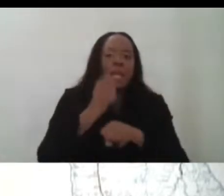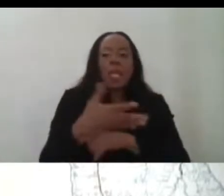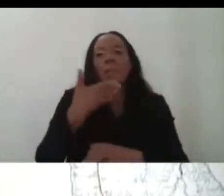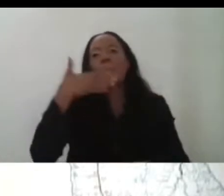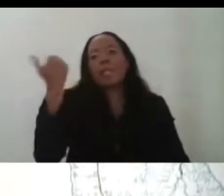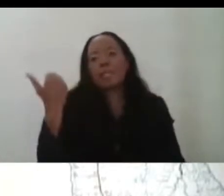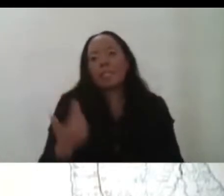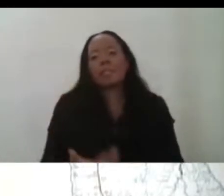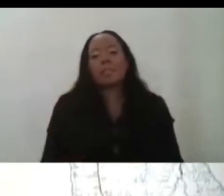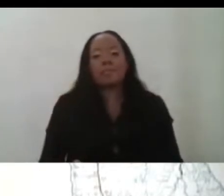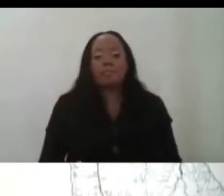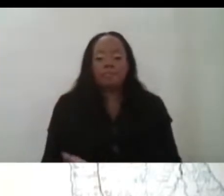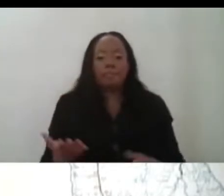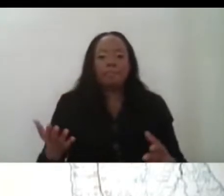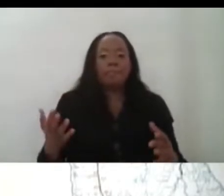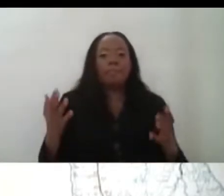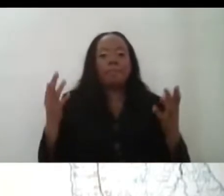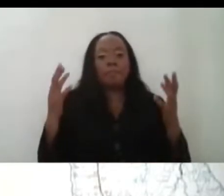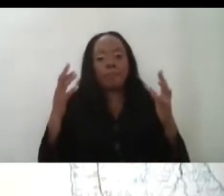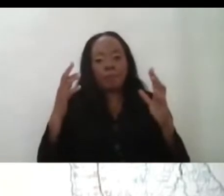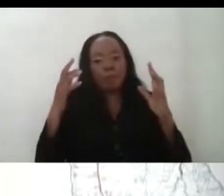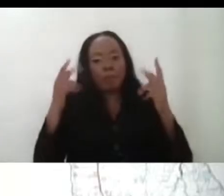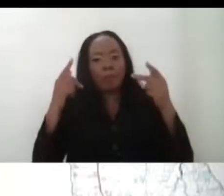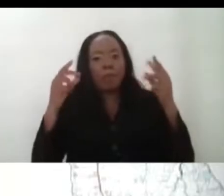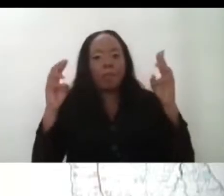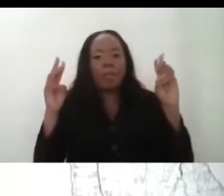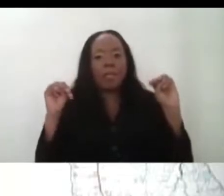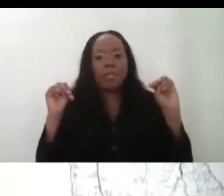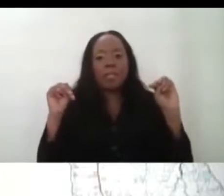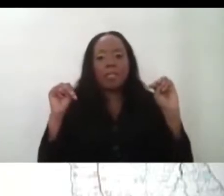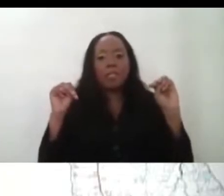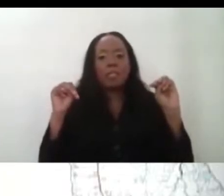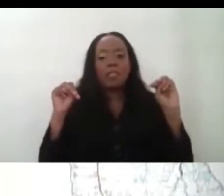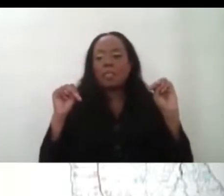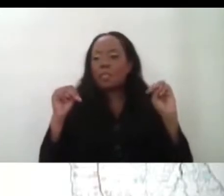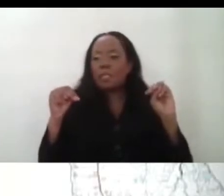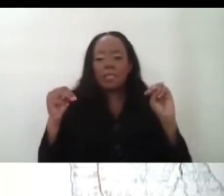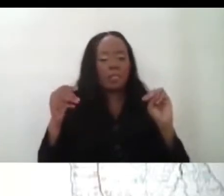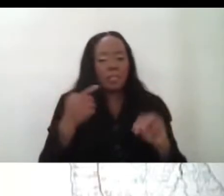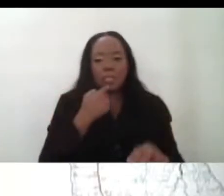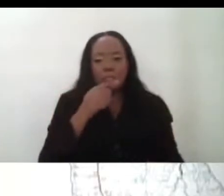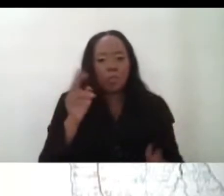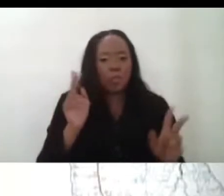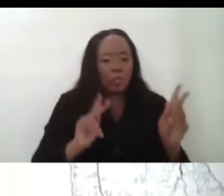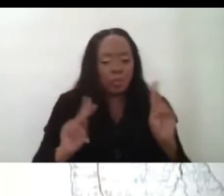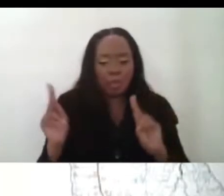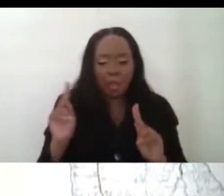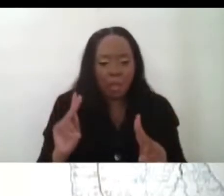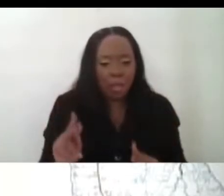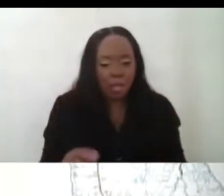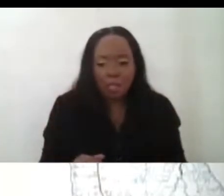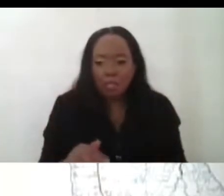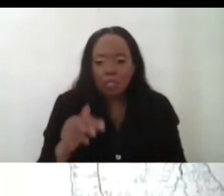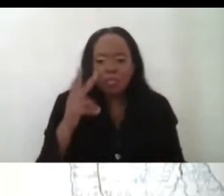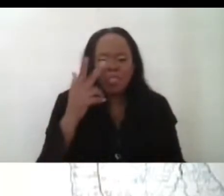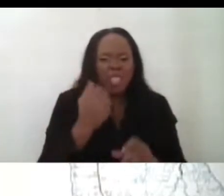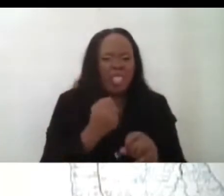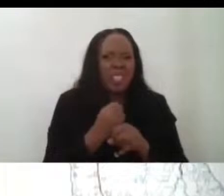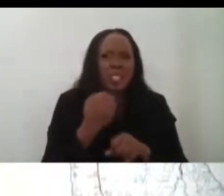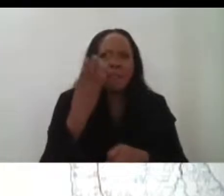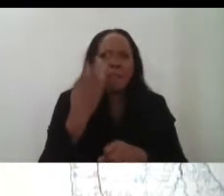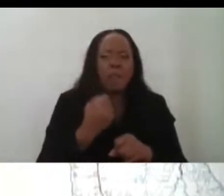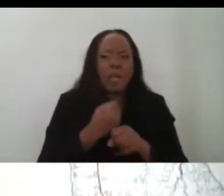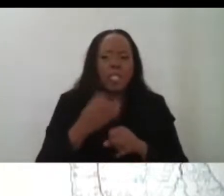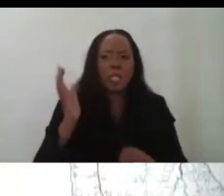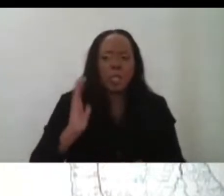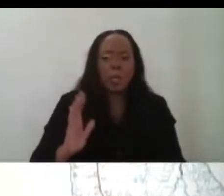the Prime Minister gave everybody a come to Jesus moment, maybe about 3-4 years ago. And she